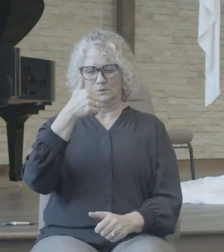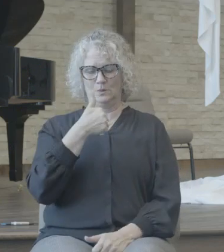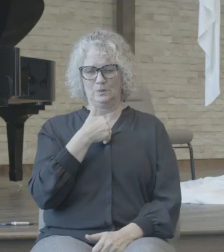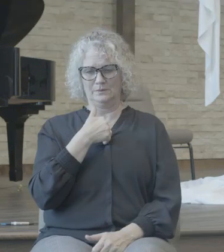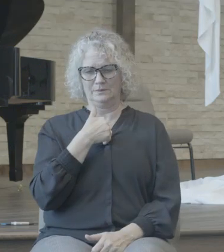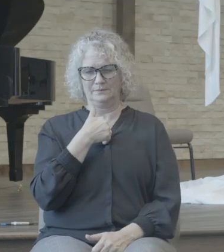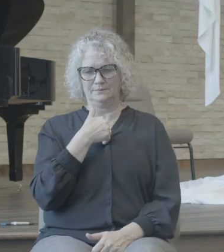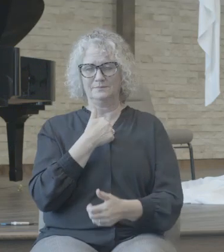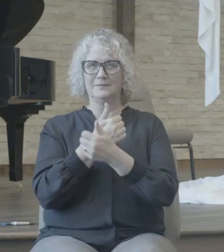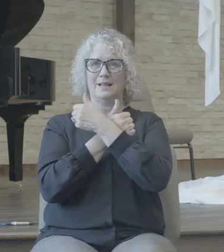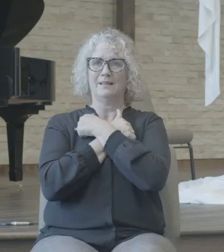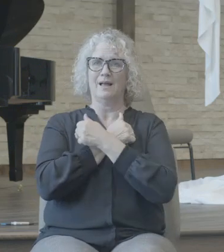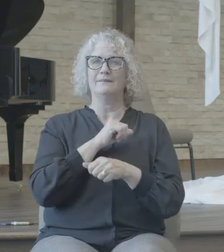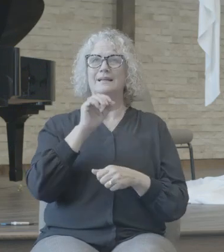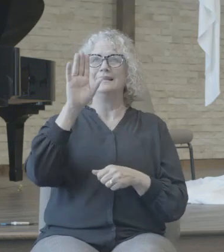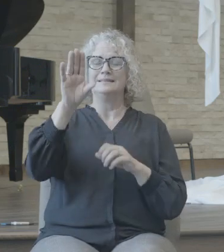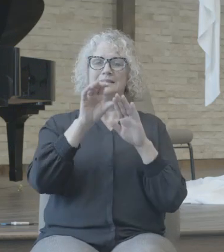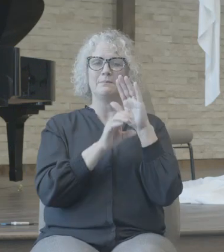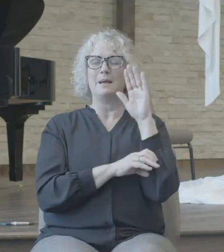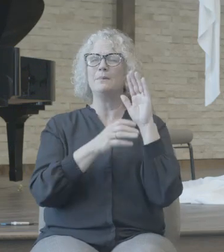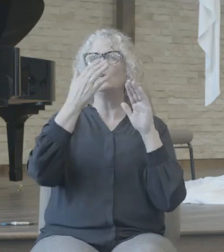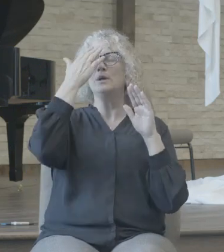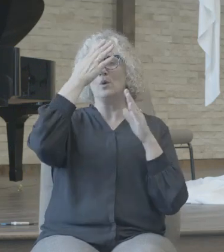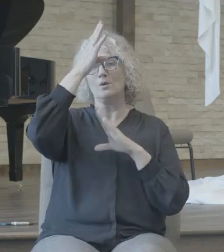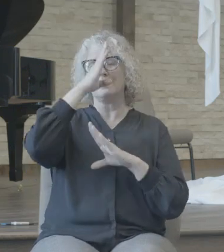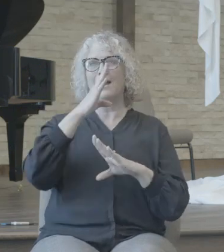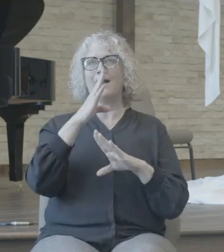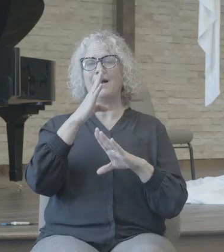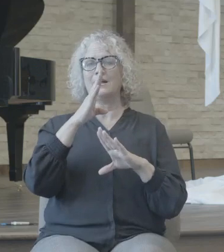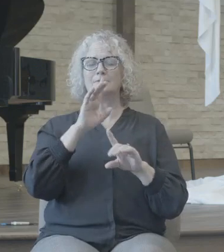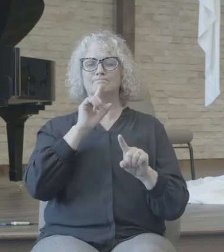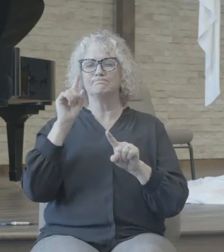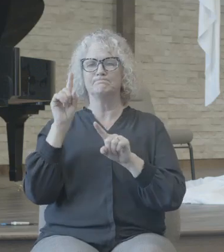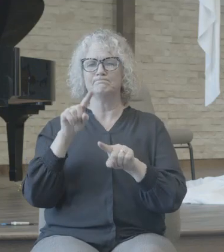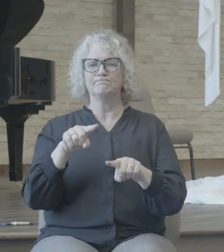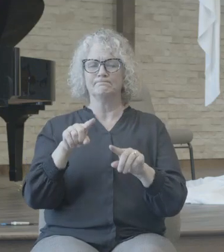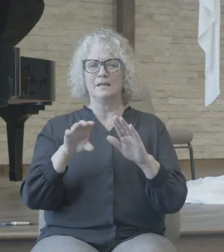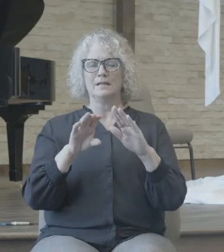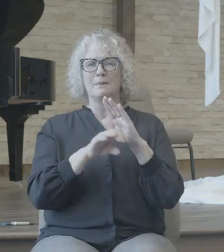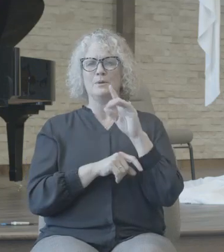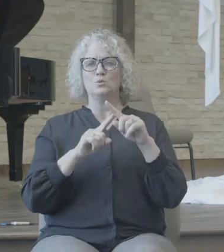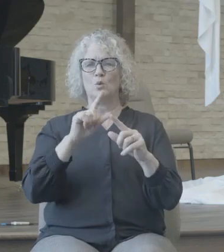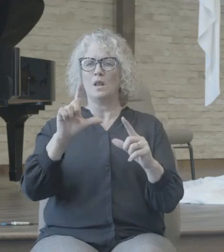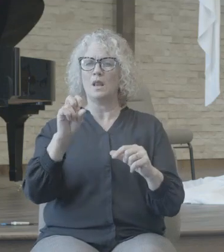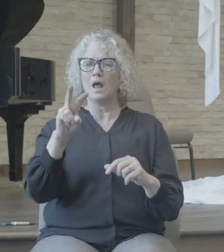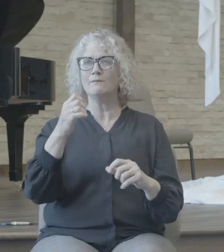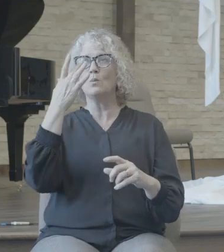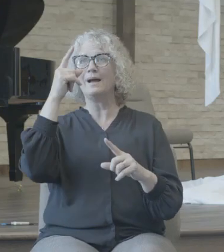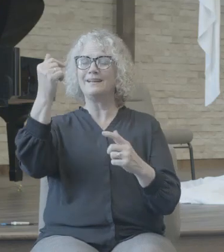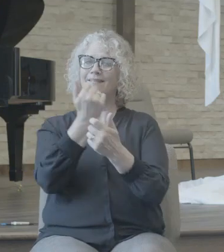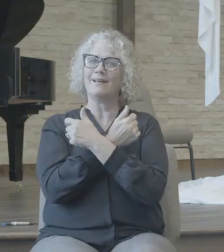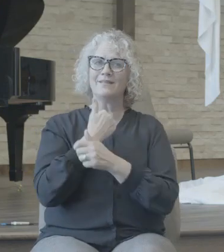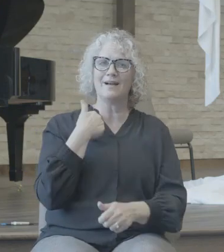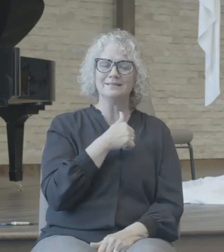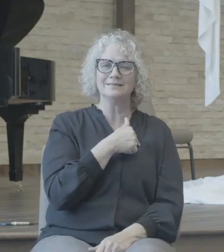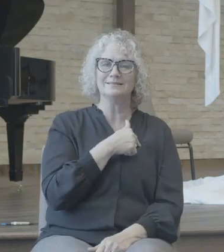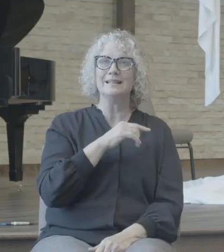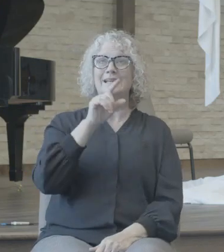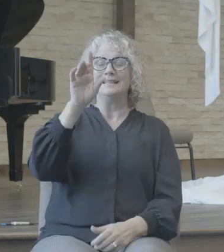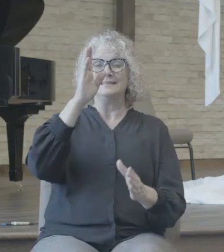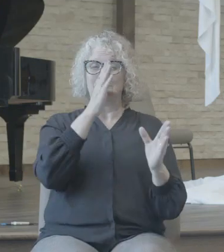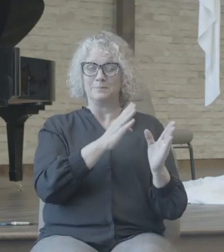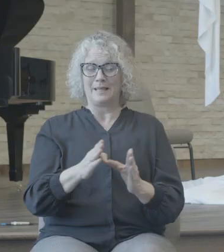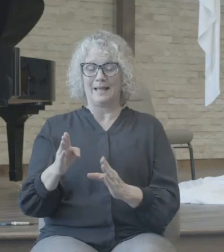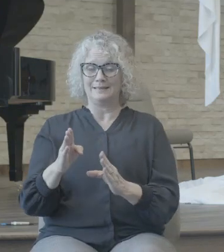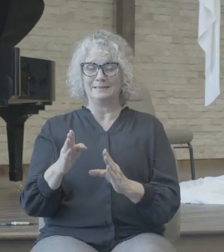We are to love His commandments because we know that God gave His commandments to love because He loves us. And His intention is that when we follow